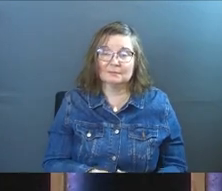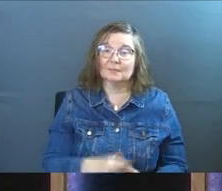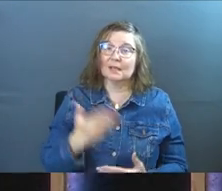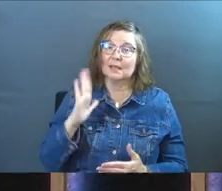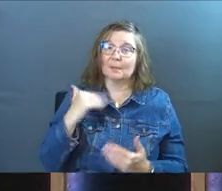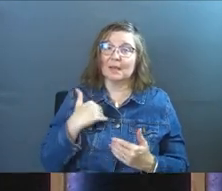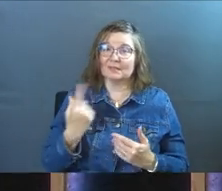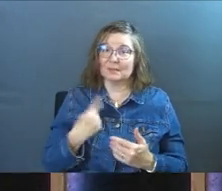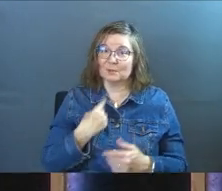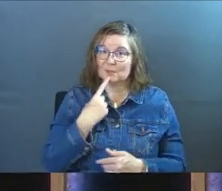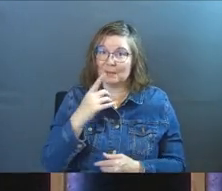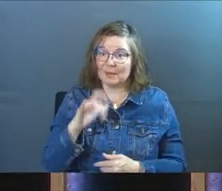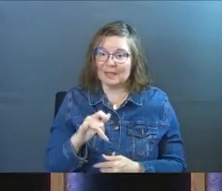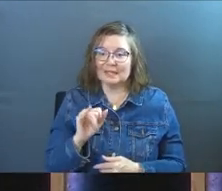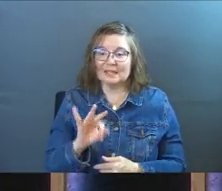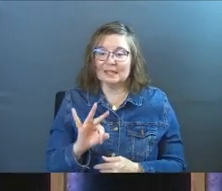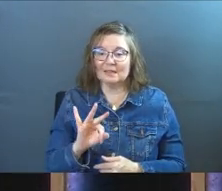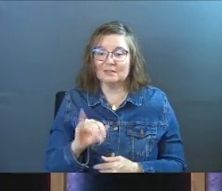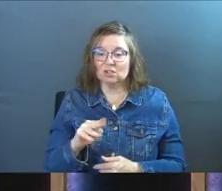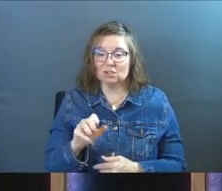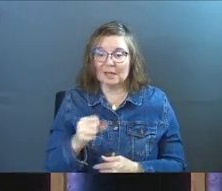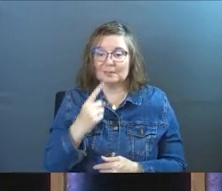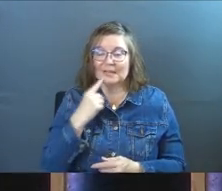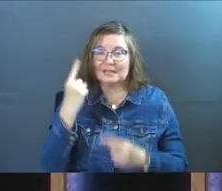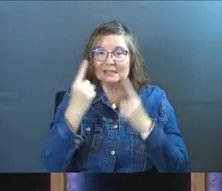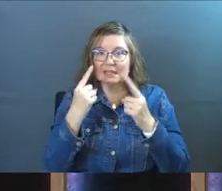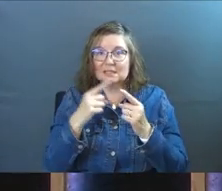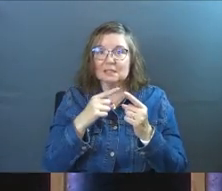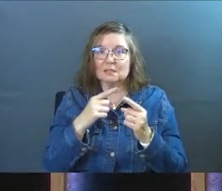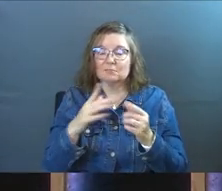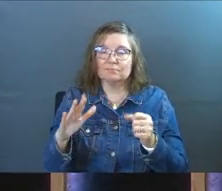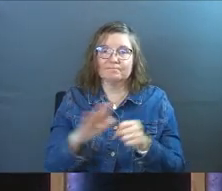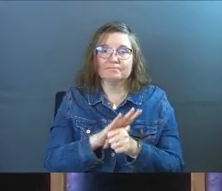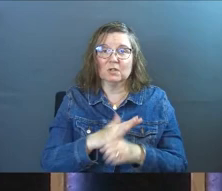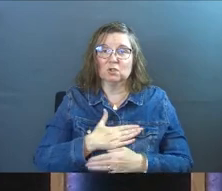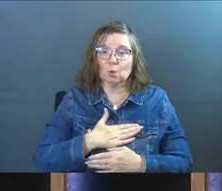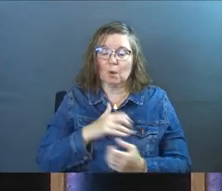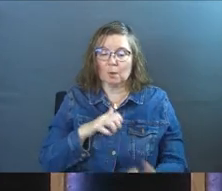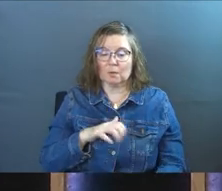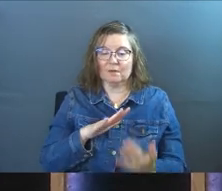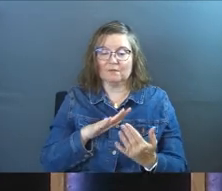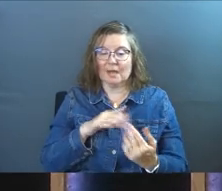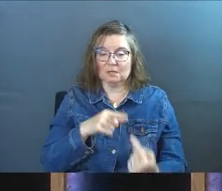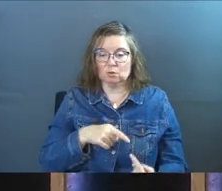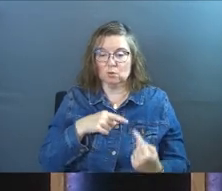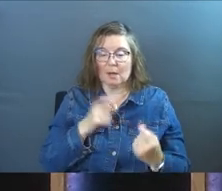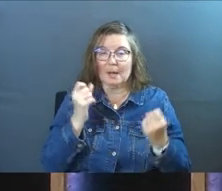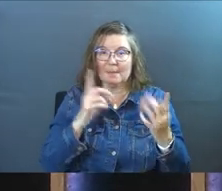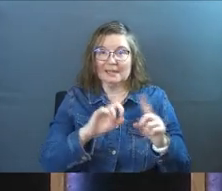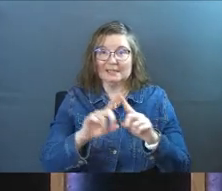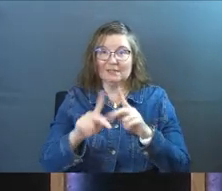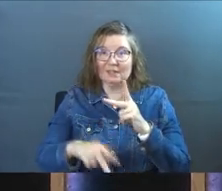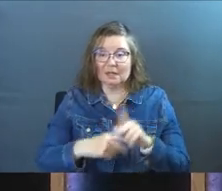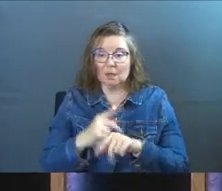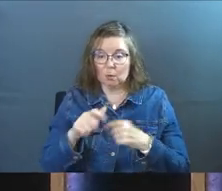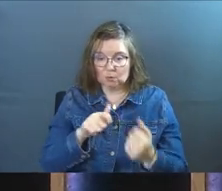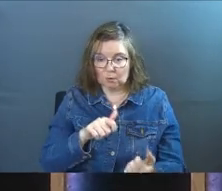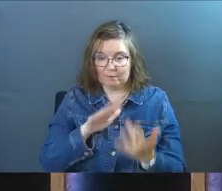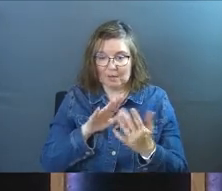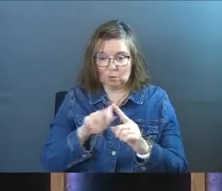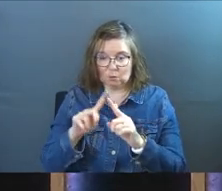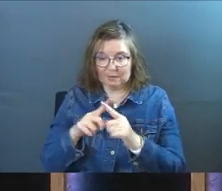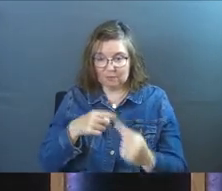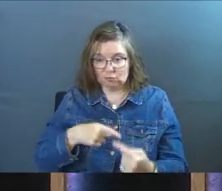See, God might have something to say about that. Even the book of James says, consider it pure joy when you face trials of many kinds. Because when you face